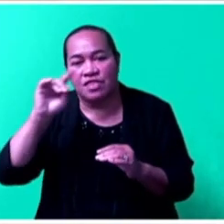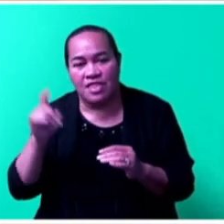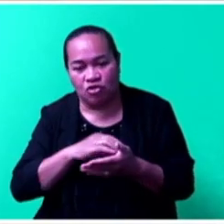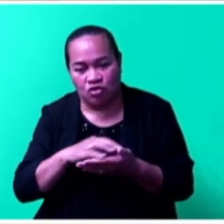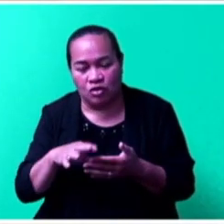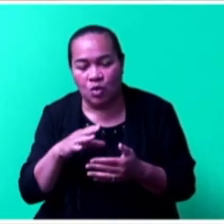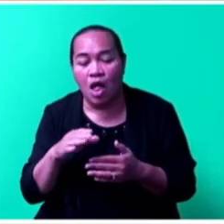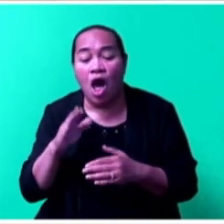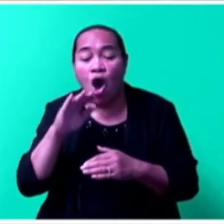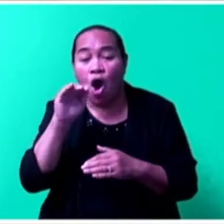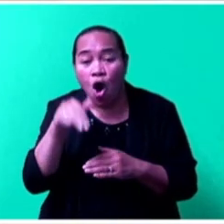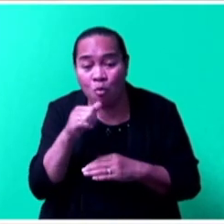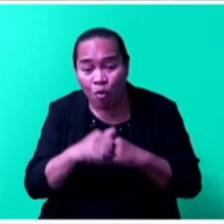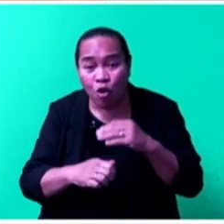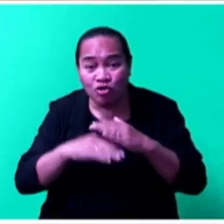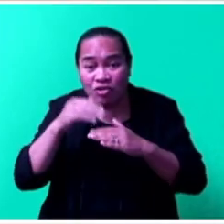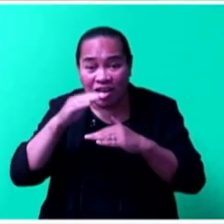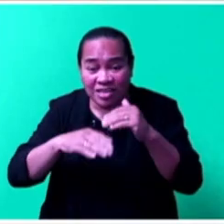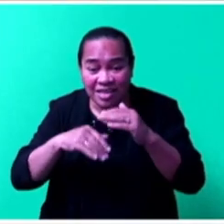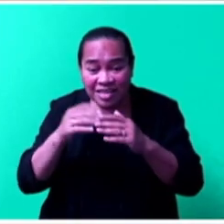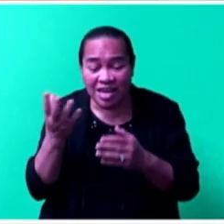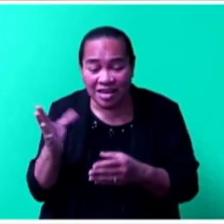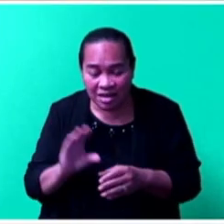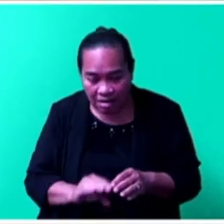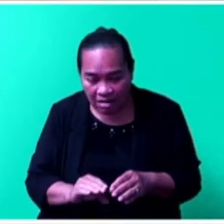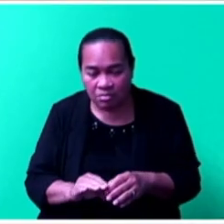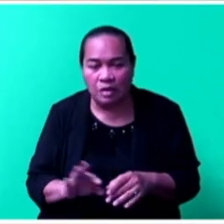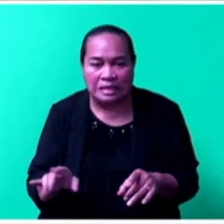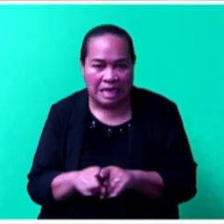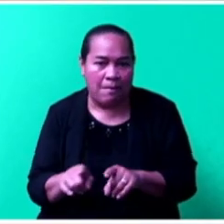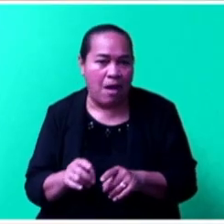home construction grant remaining at $20,000.